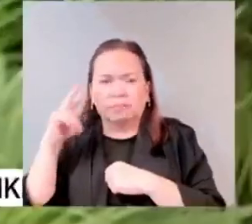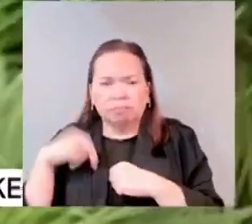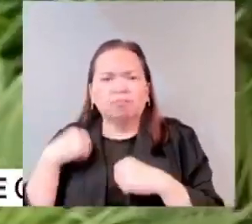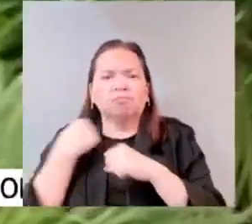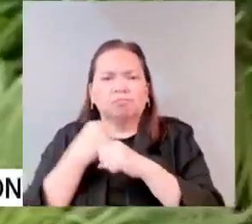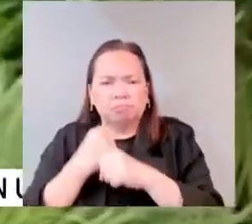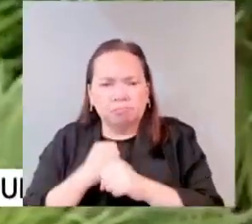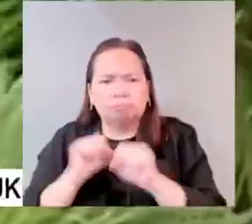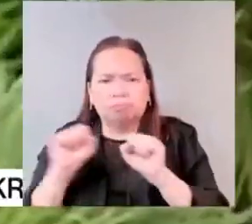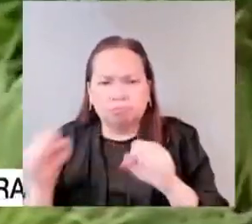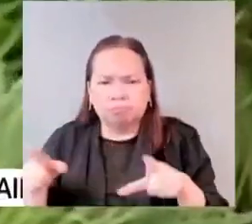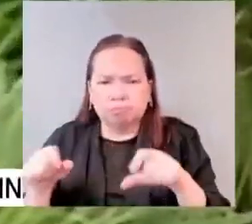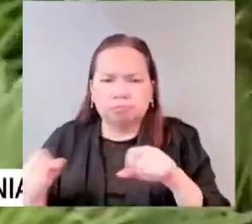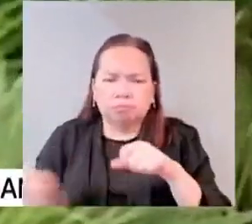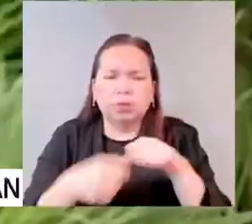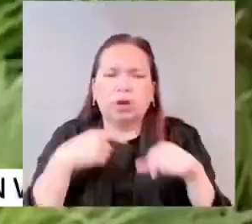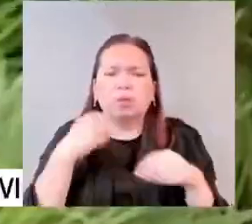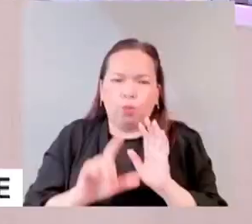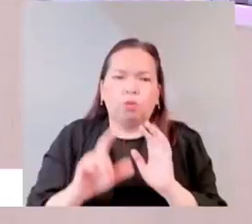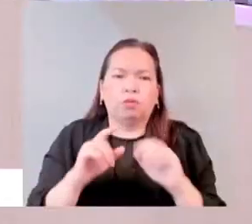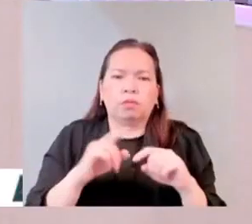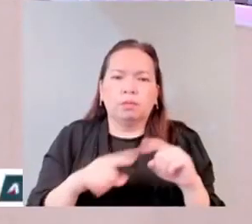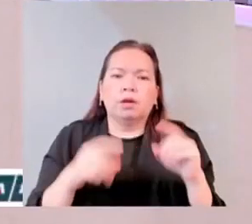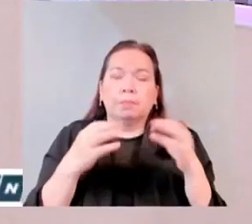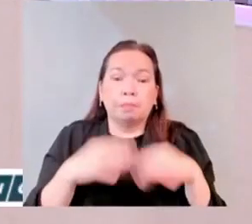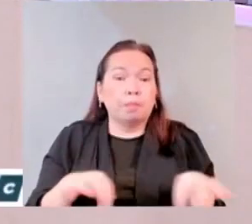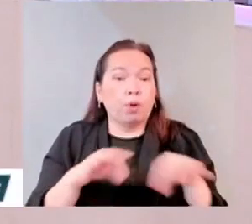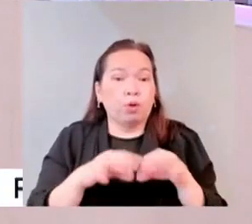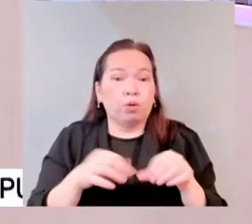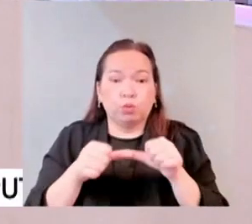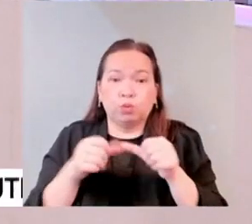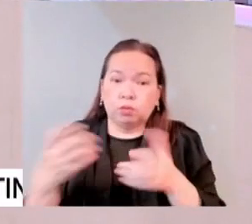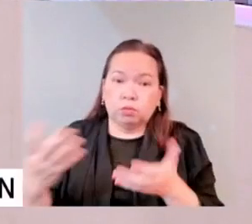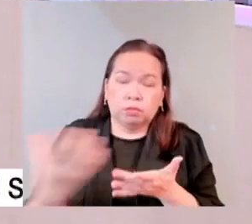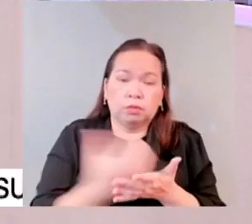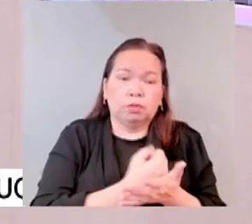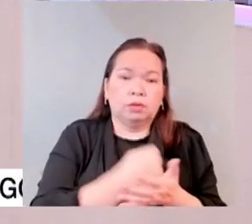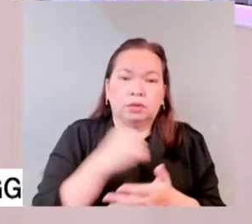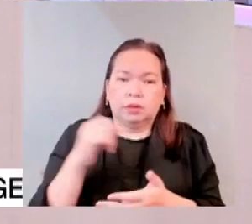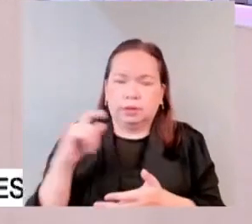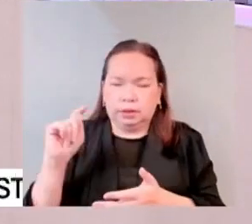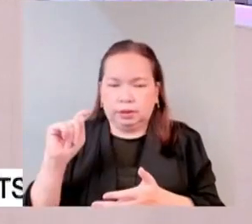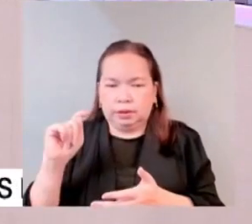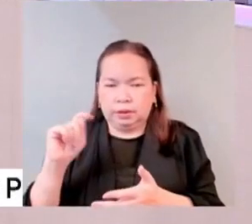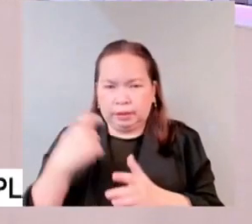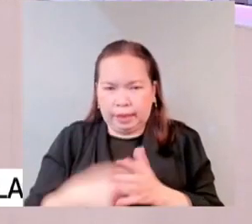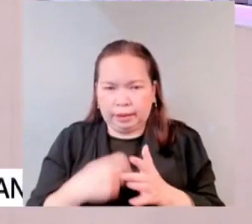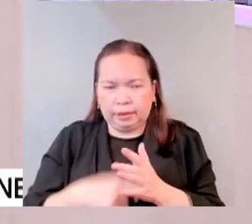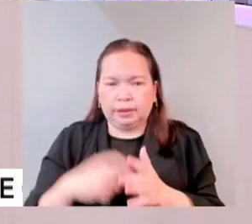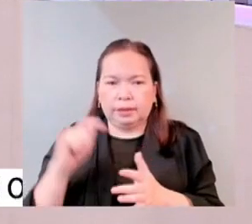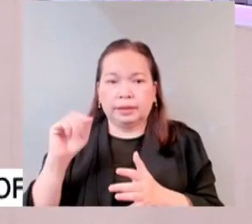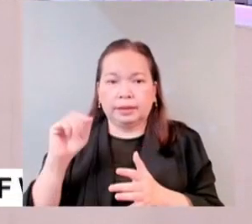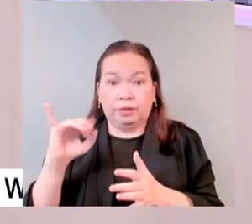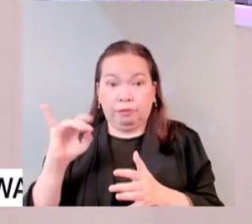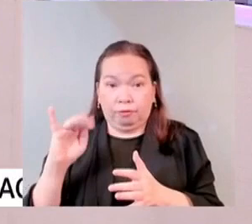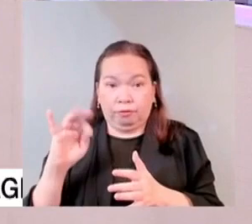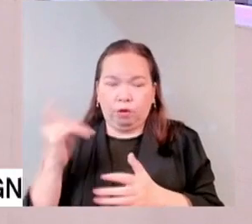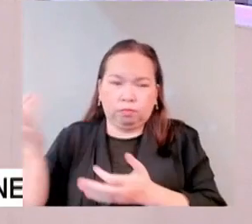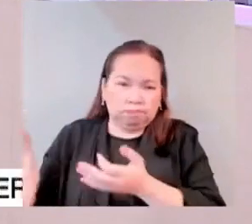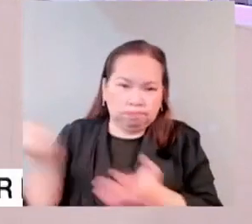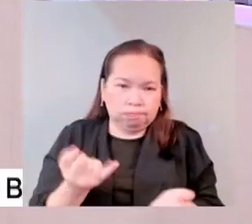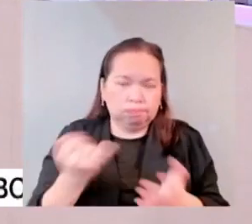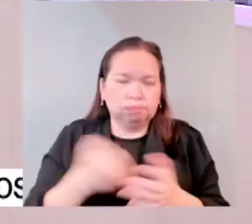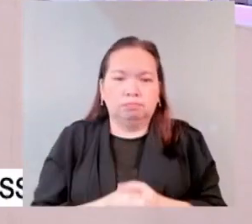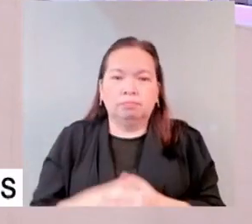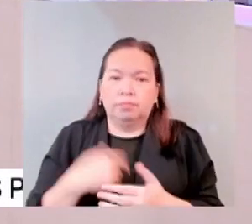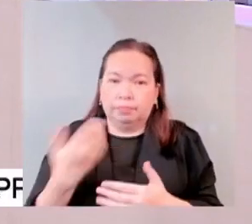Jervis Manahan, ABS-CBN News. President Marcos leads another round of distribution of smuggled rice to beneficiaries of government's